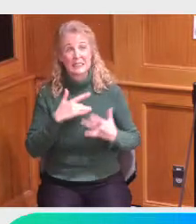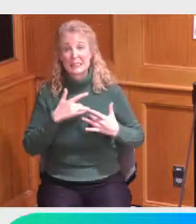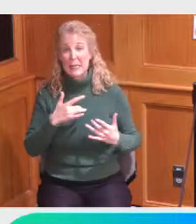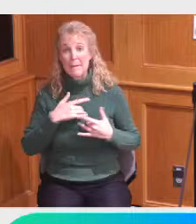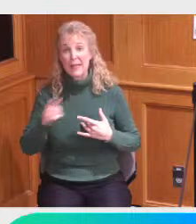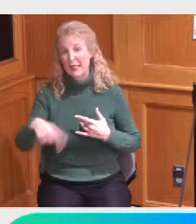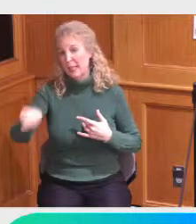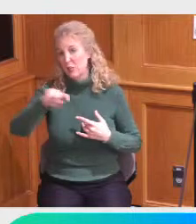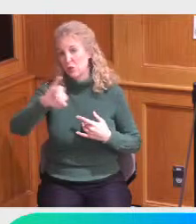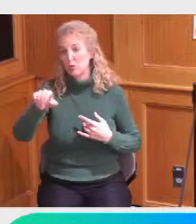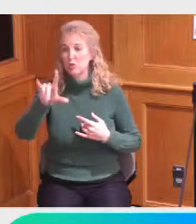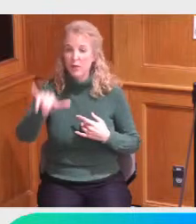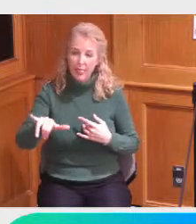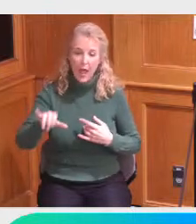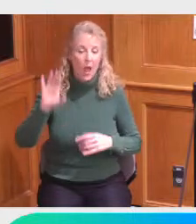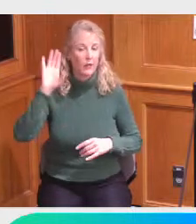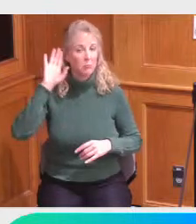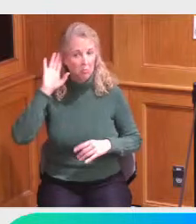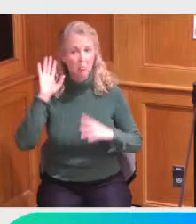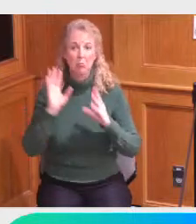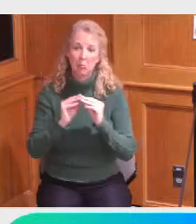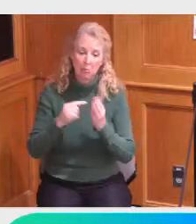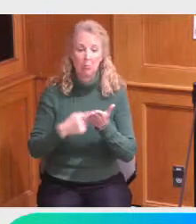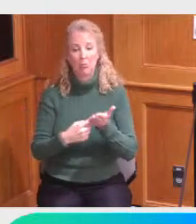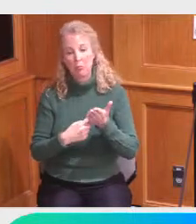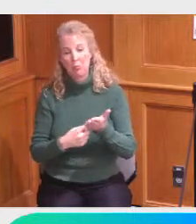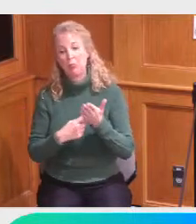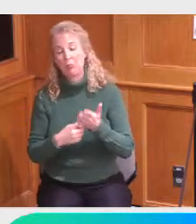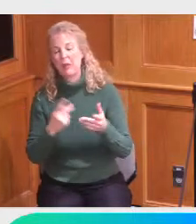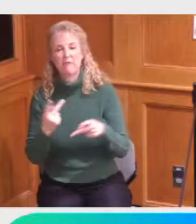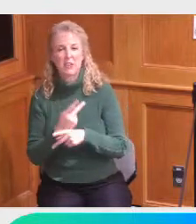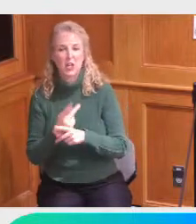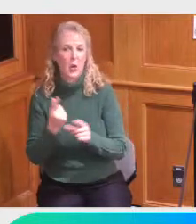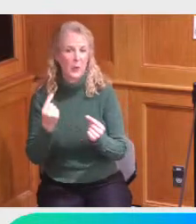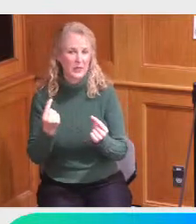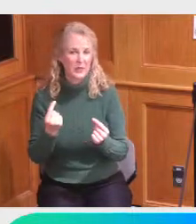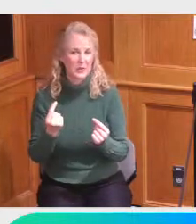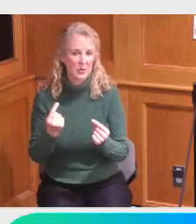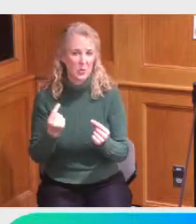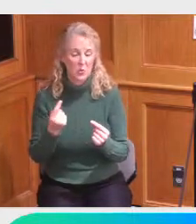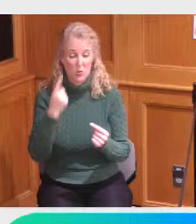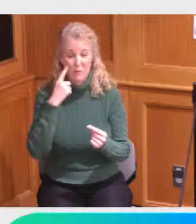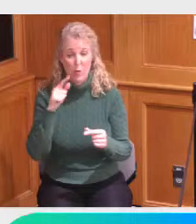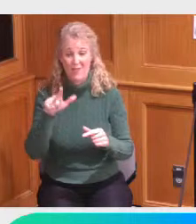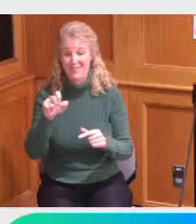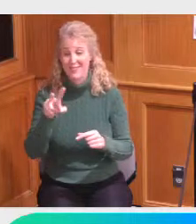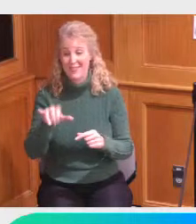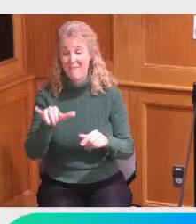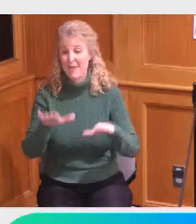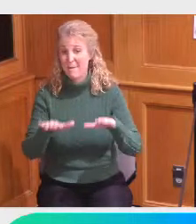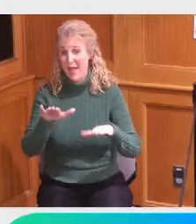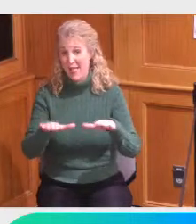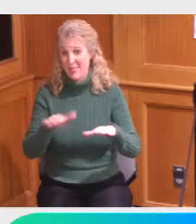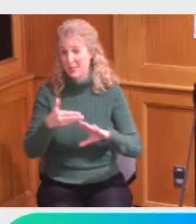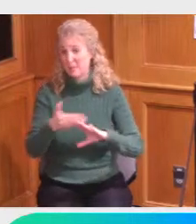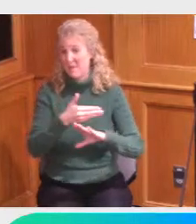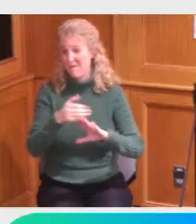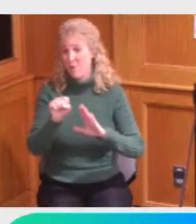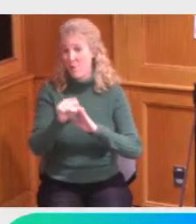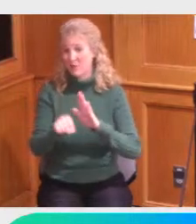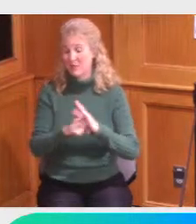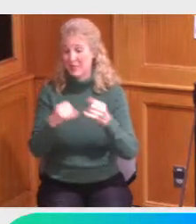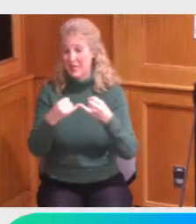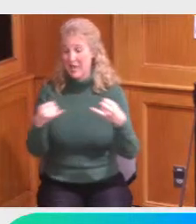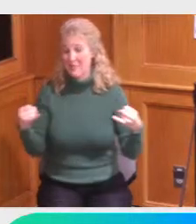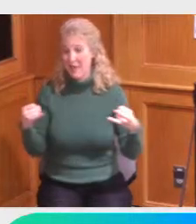July for public hearings, public discussion, meetings, and determinations on that levy balance by the state deadline vote